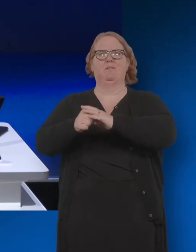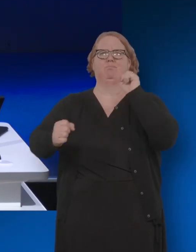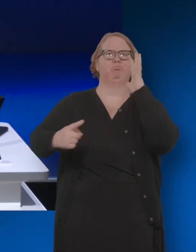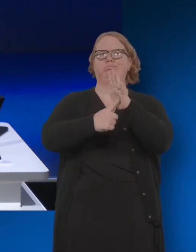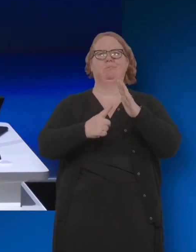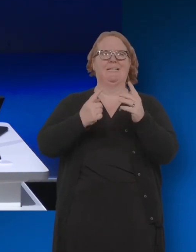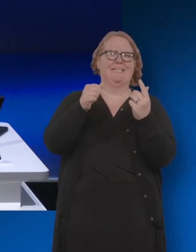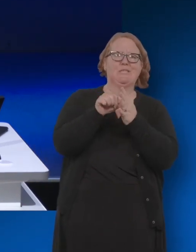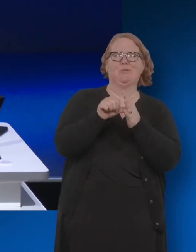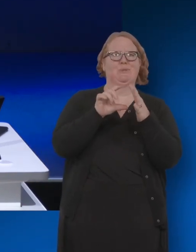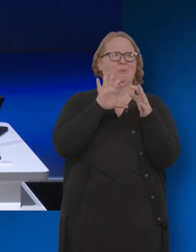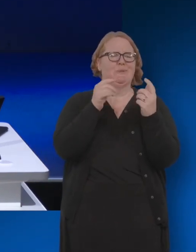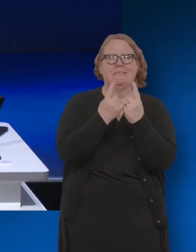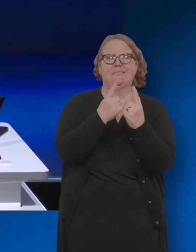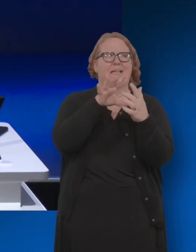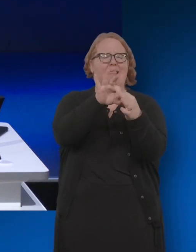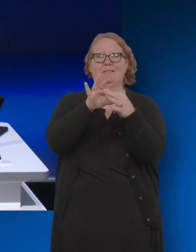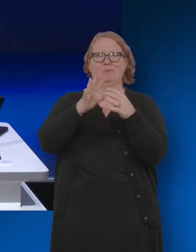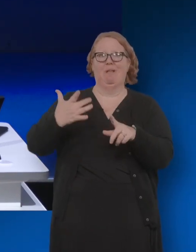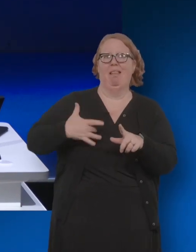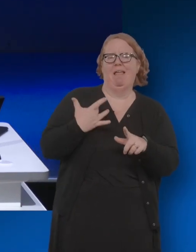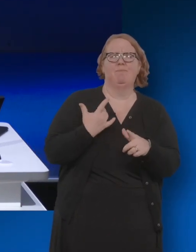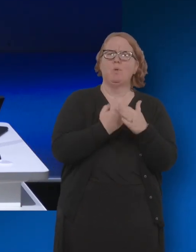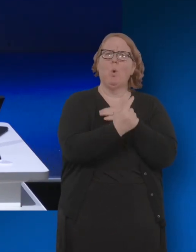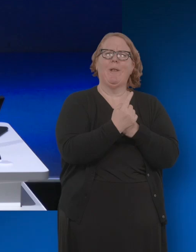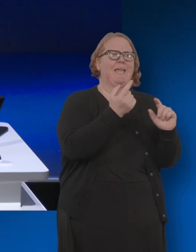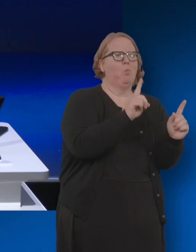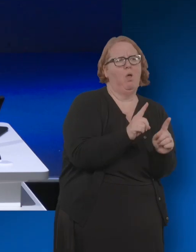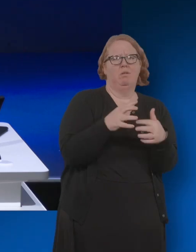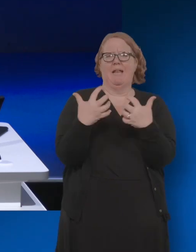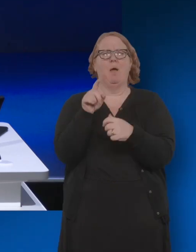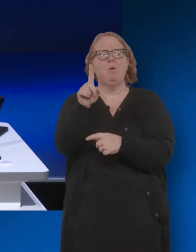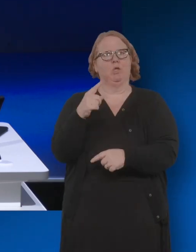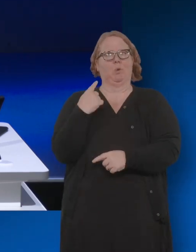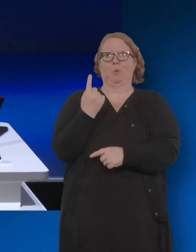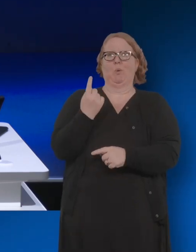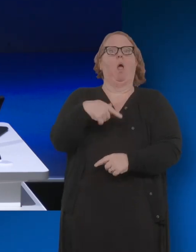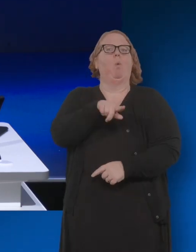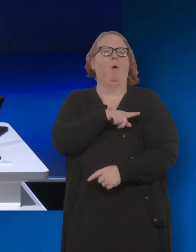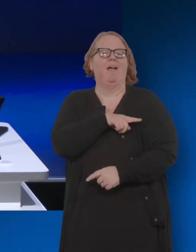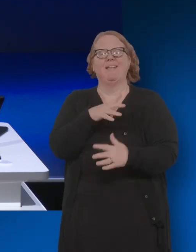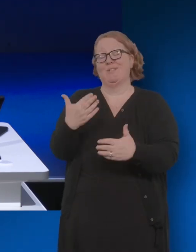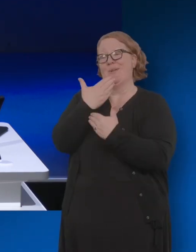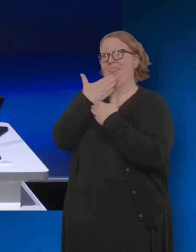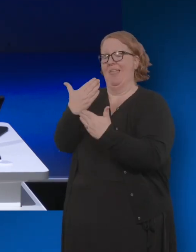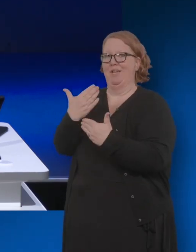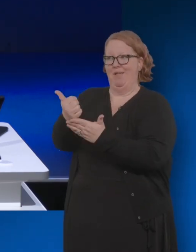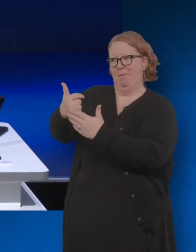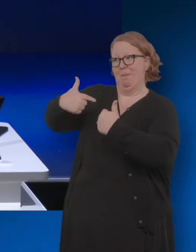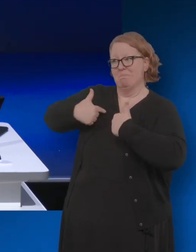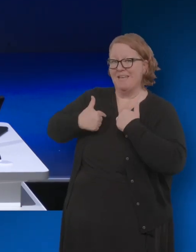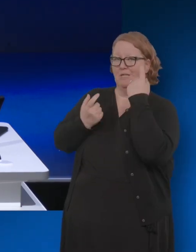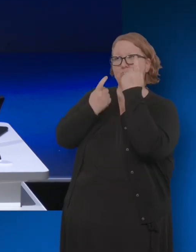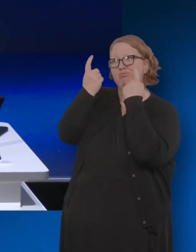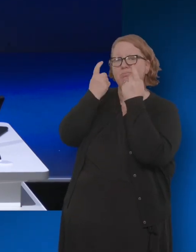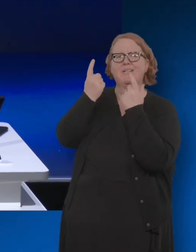just issues of what and how, but who and why. And so, Sharon, thank you for helping me reflect on